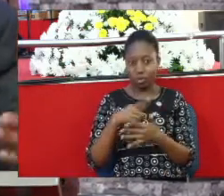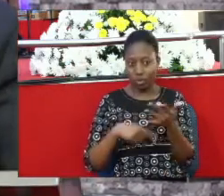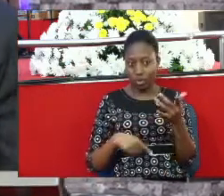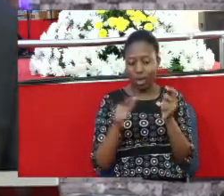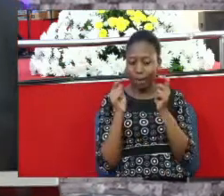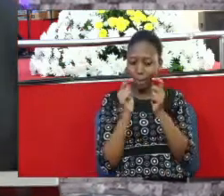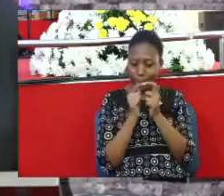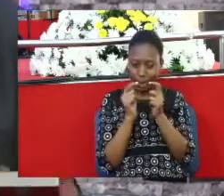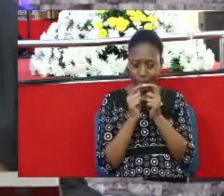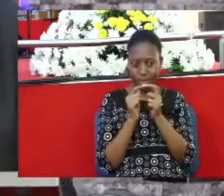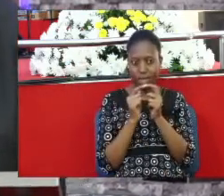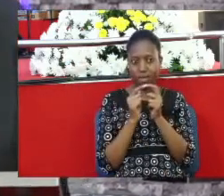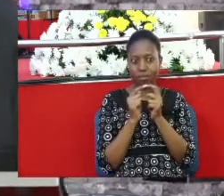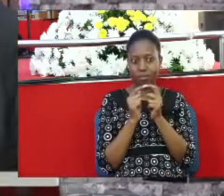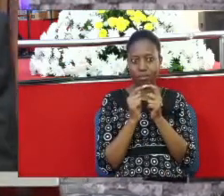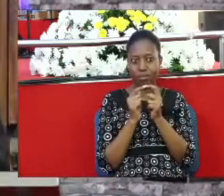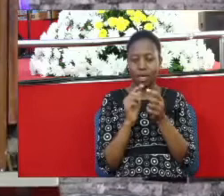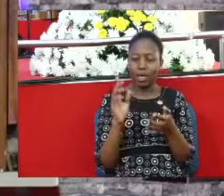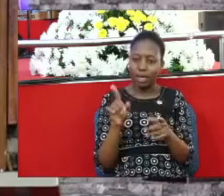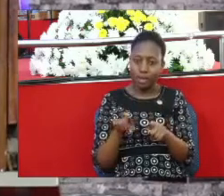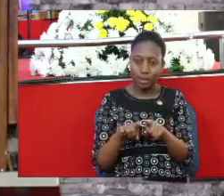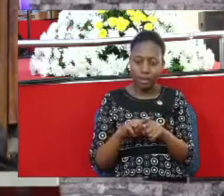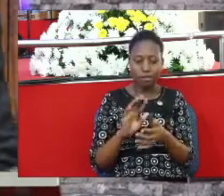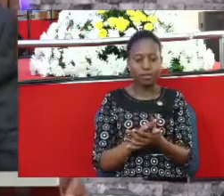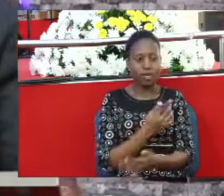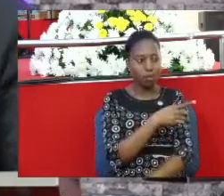some of us, even the name we carry.